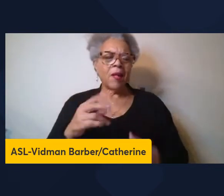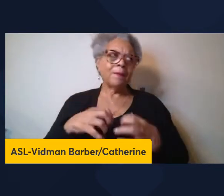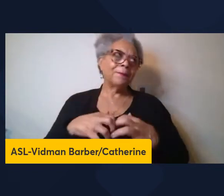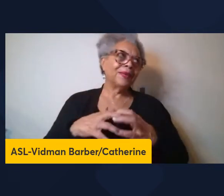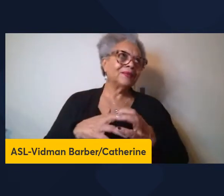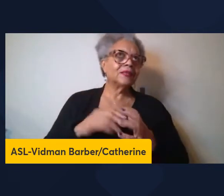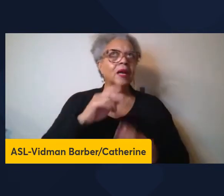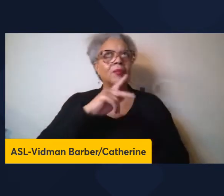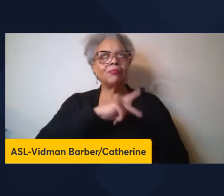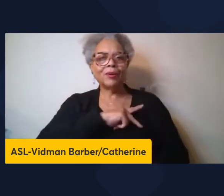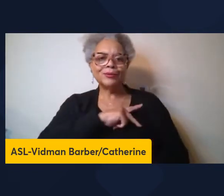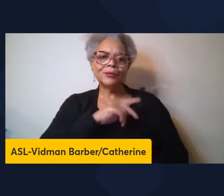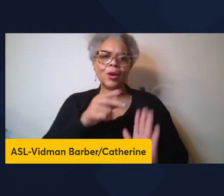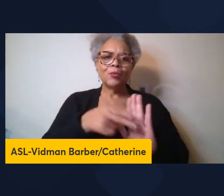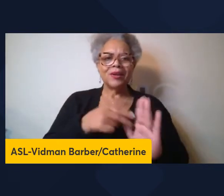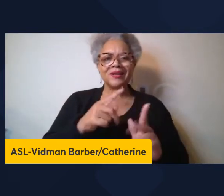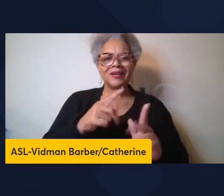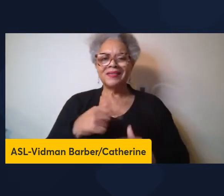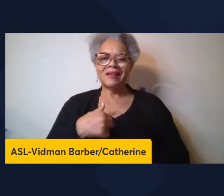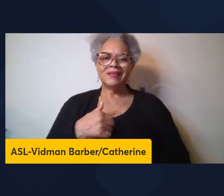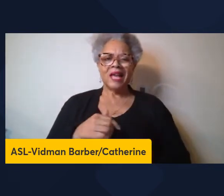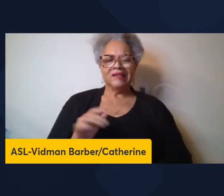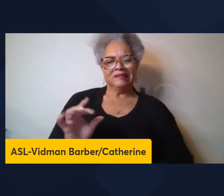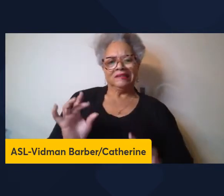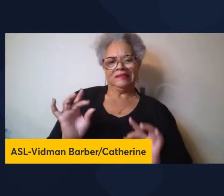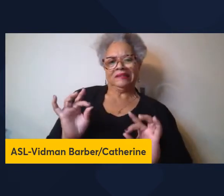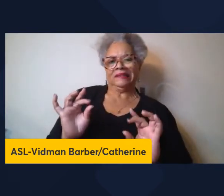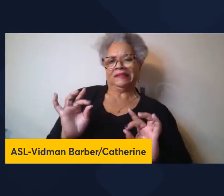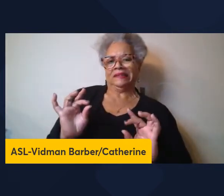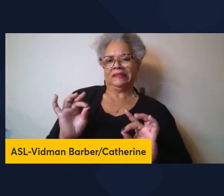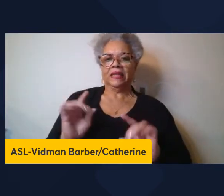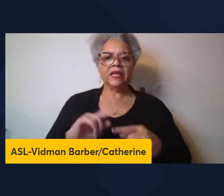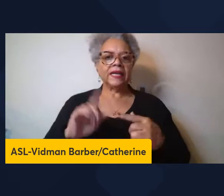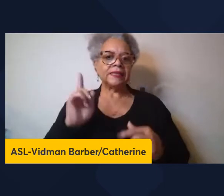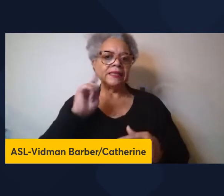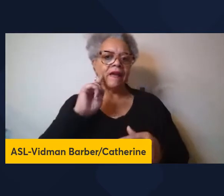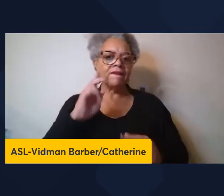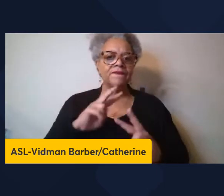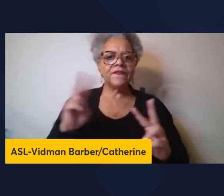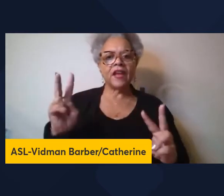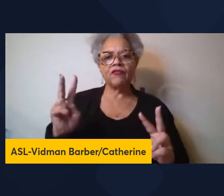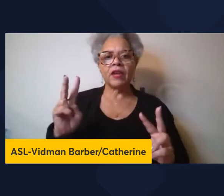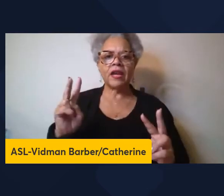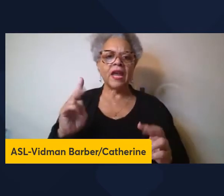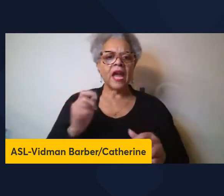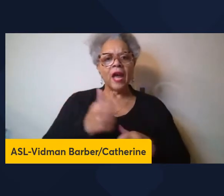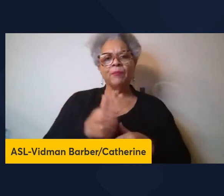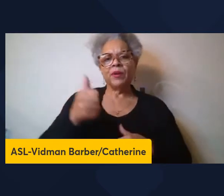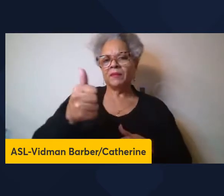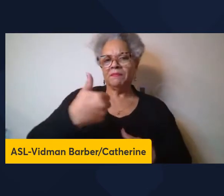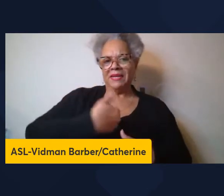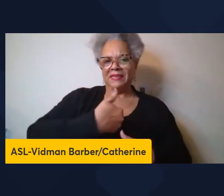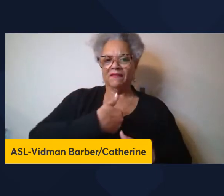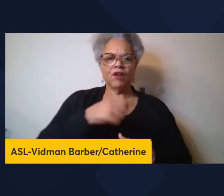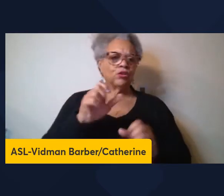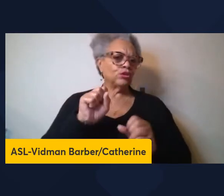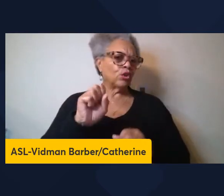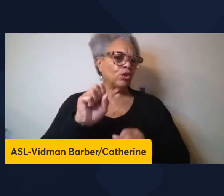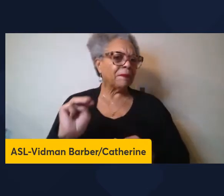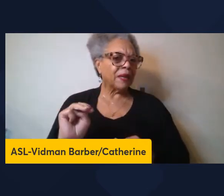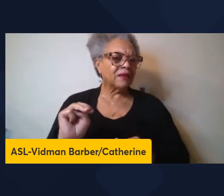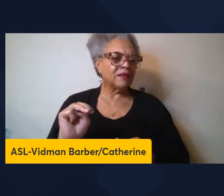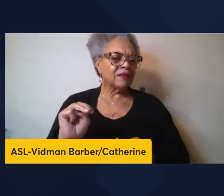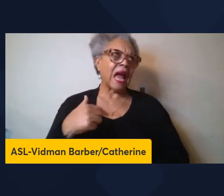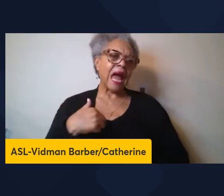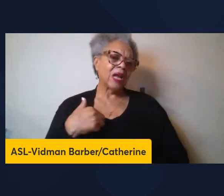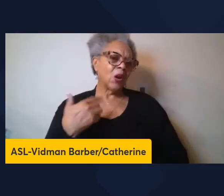sounds very icky. That sounds very putting myself on social media. I don't know if I